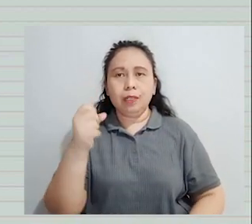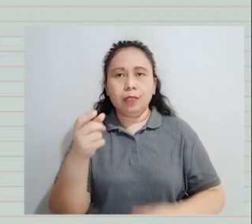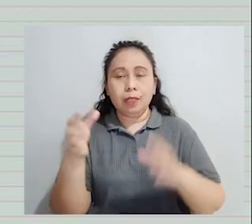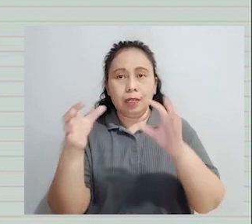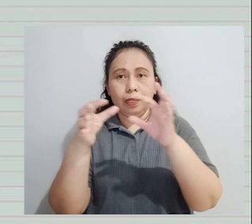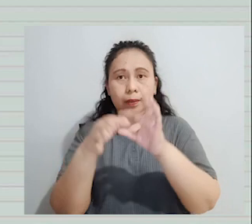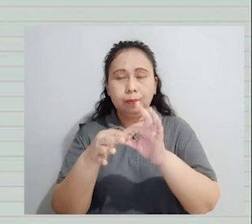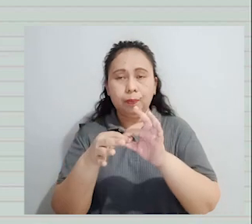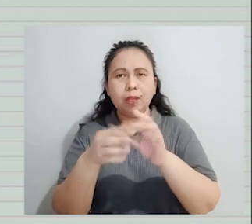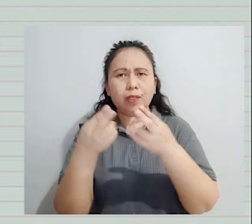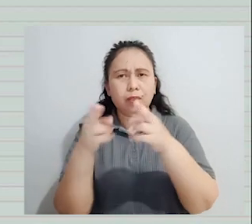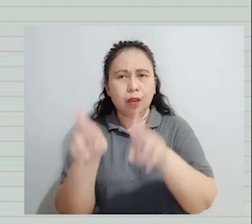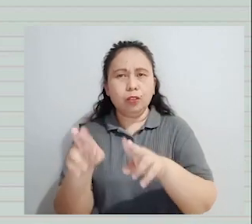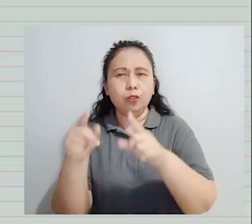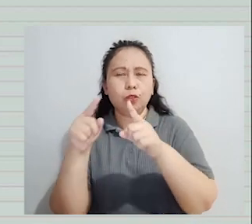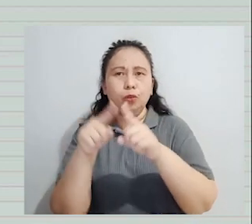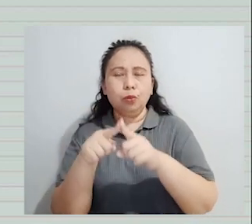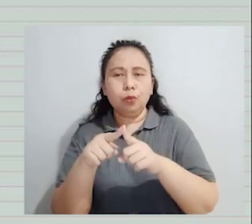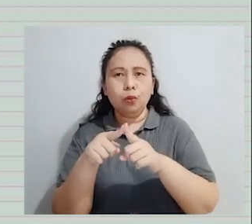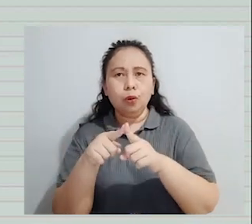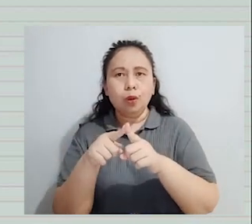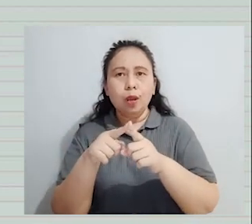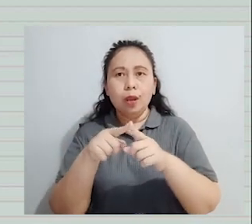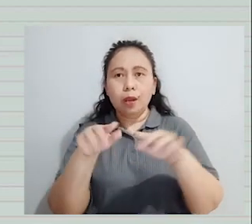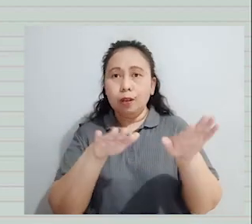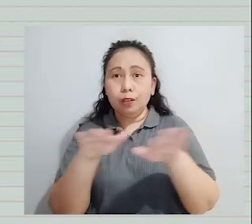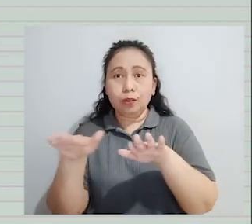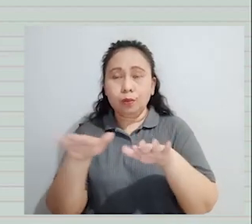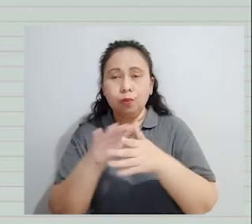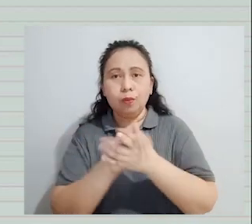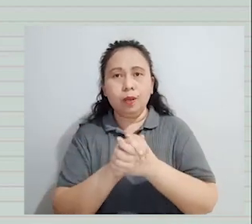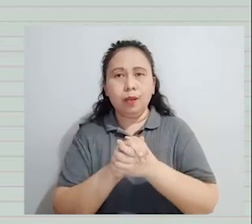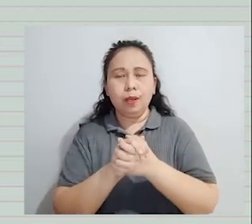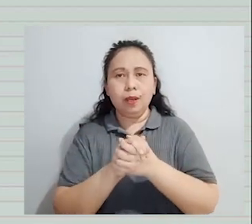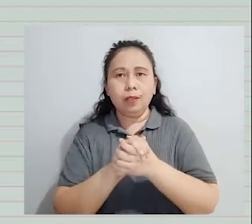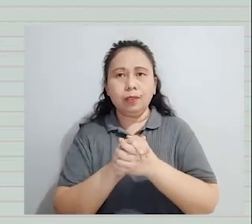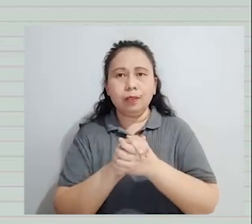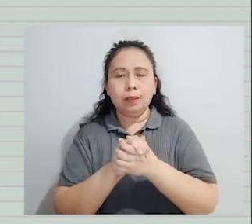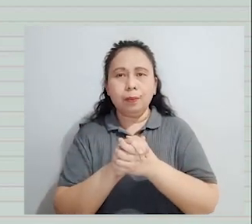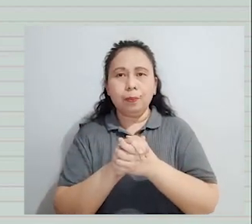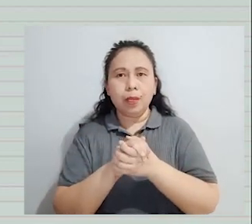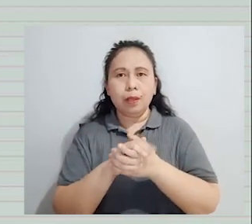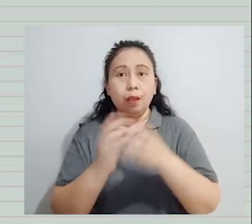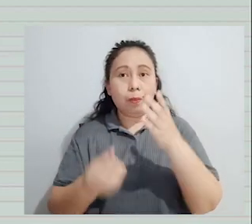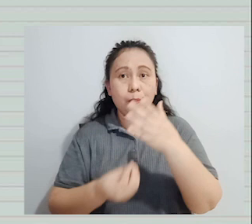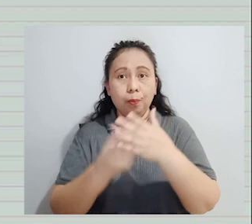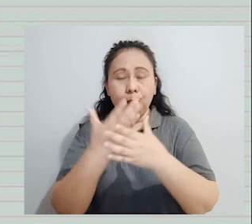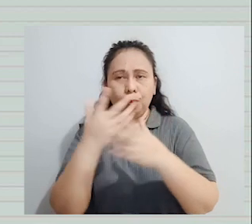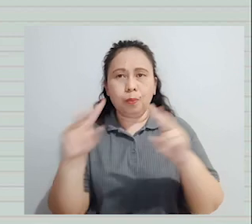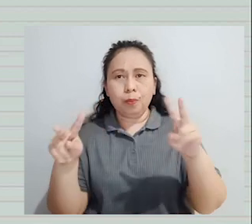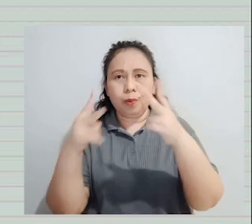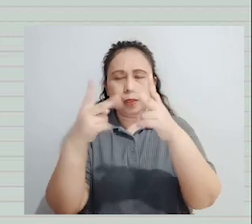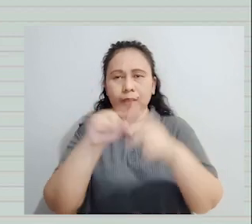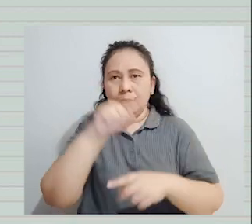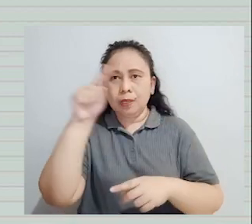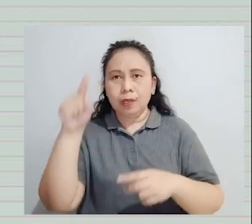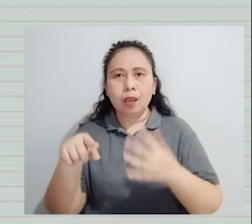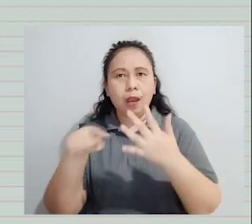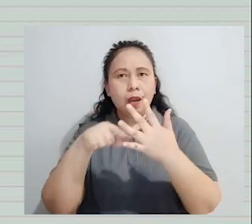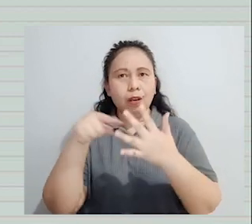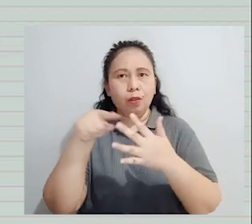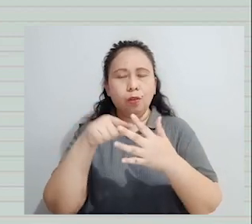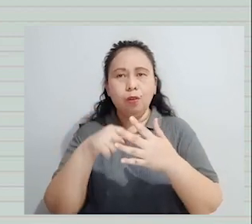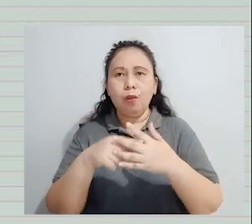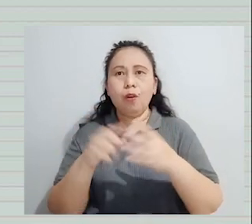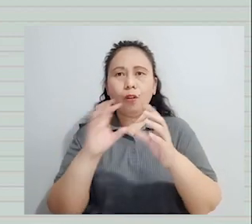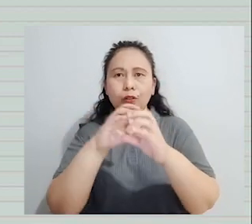to earthquakes, trench, as well as the birth of volcanic arcs along the continental plate due to